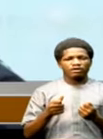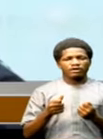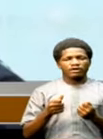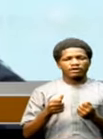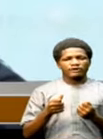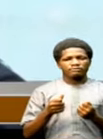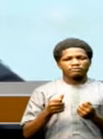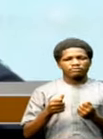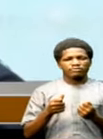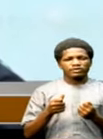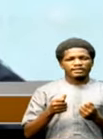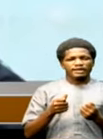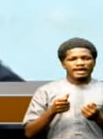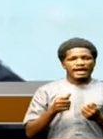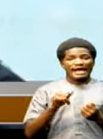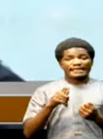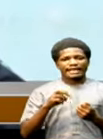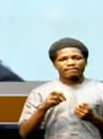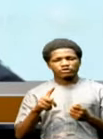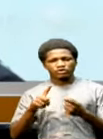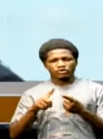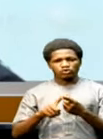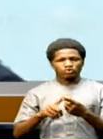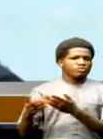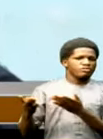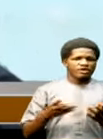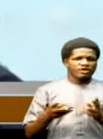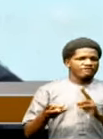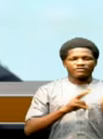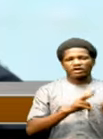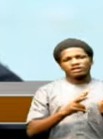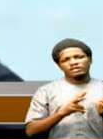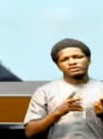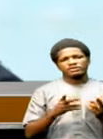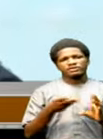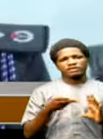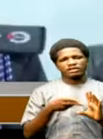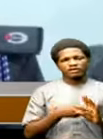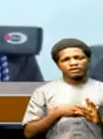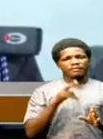security space to avoid attracting appropriate law enforcement response.